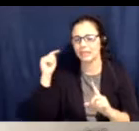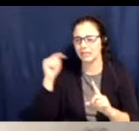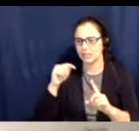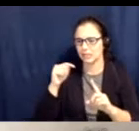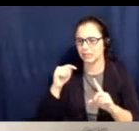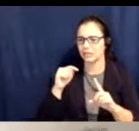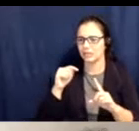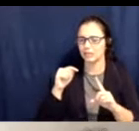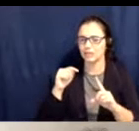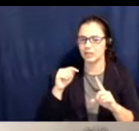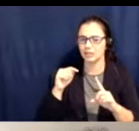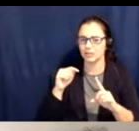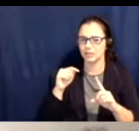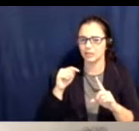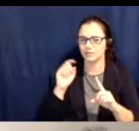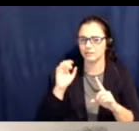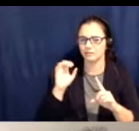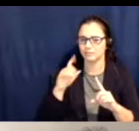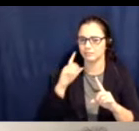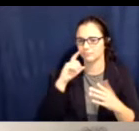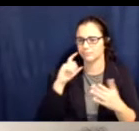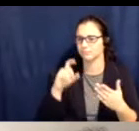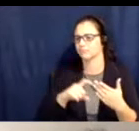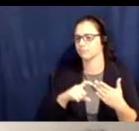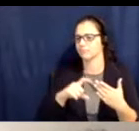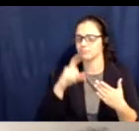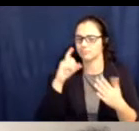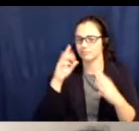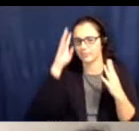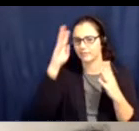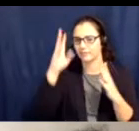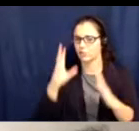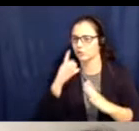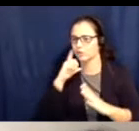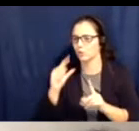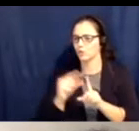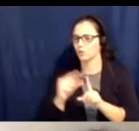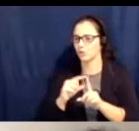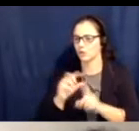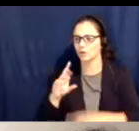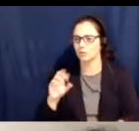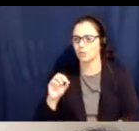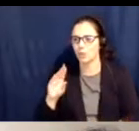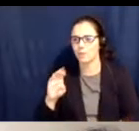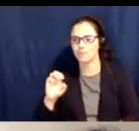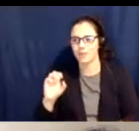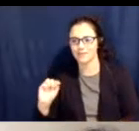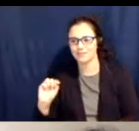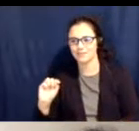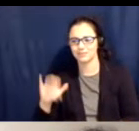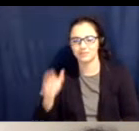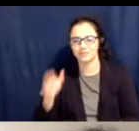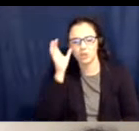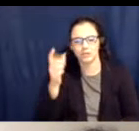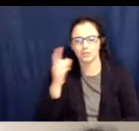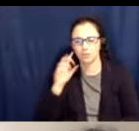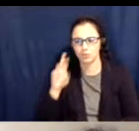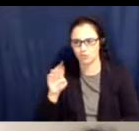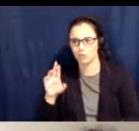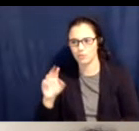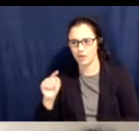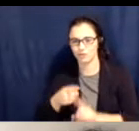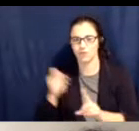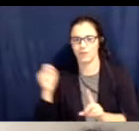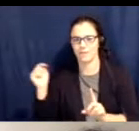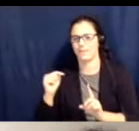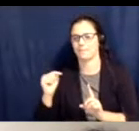the acknowledged sort of inventor of the term robot, or at least the concept of Oh, yeah. robots. oh, really?